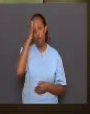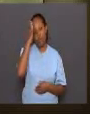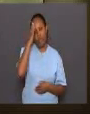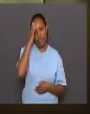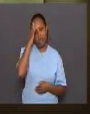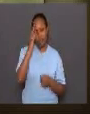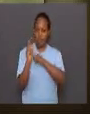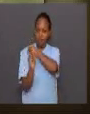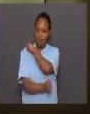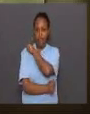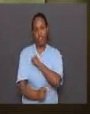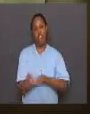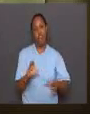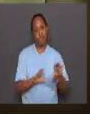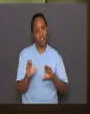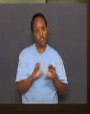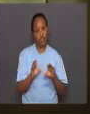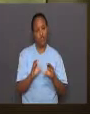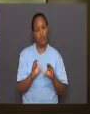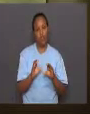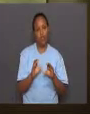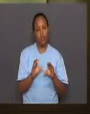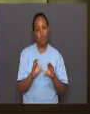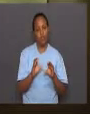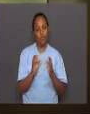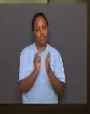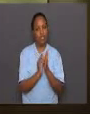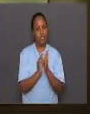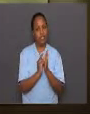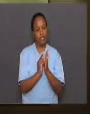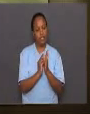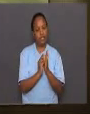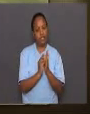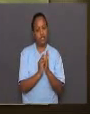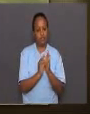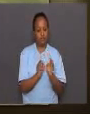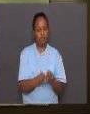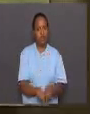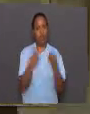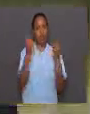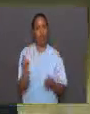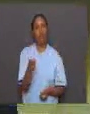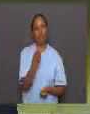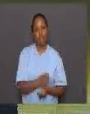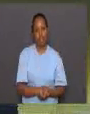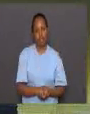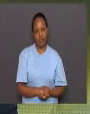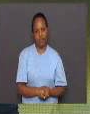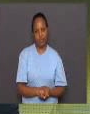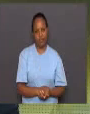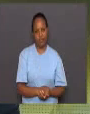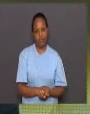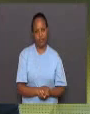that they will be punished by the law if they behave in an illegal way.